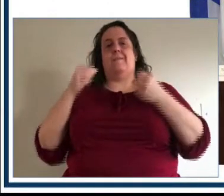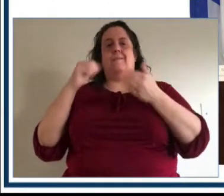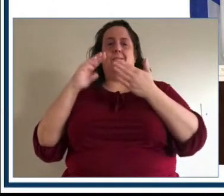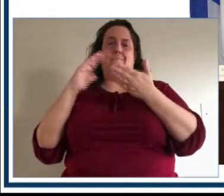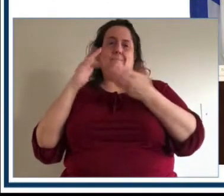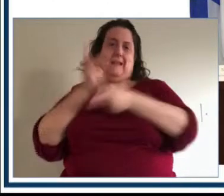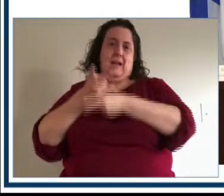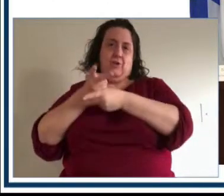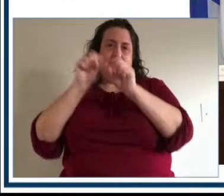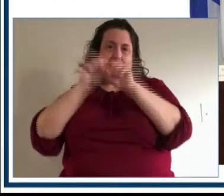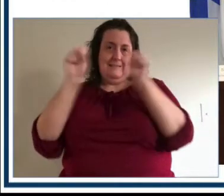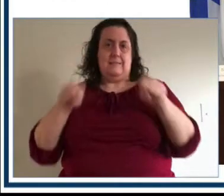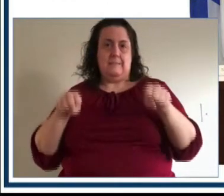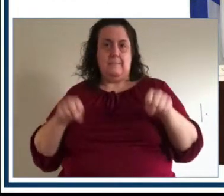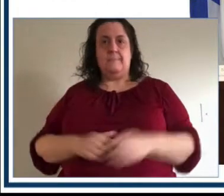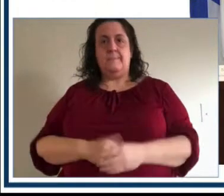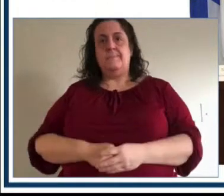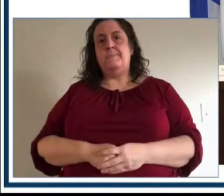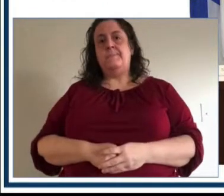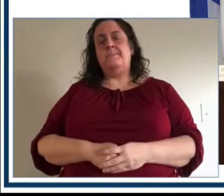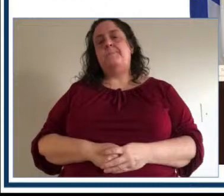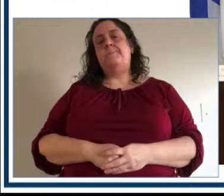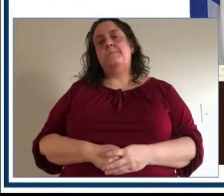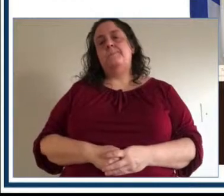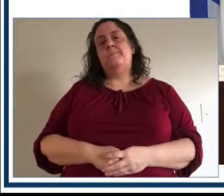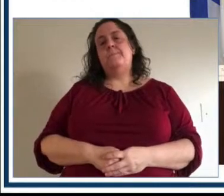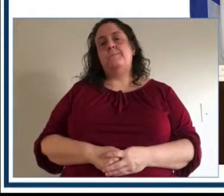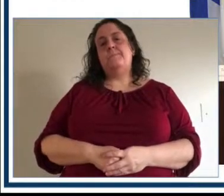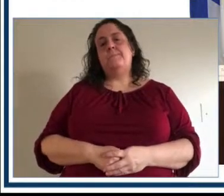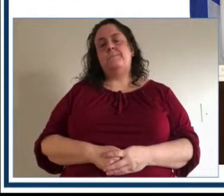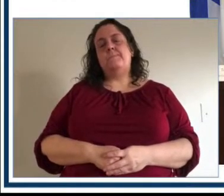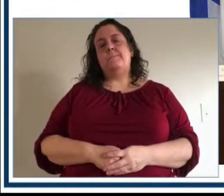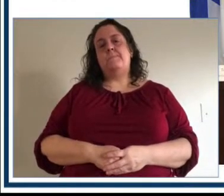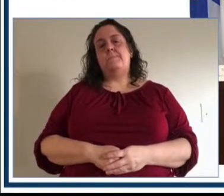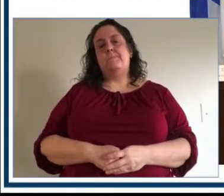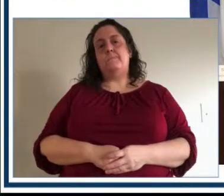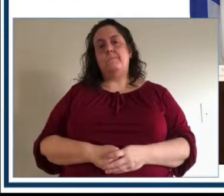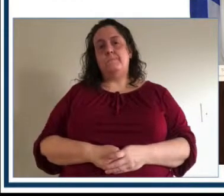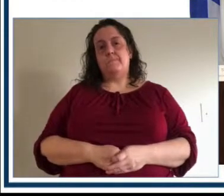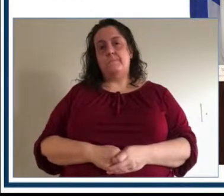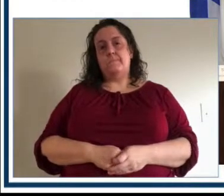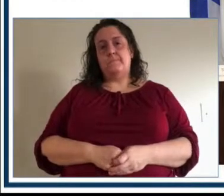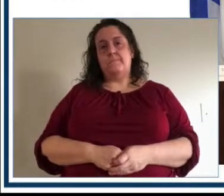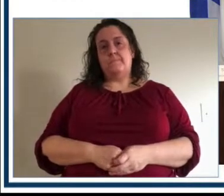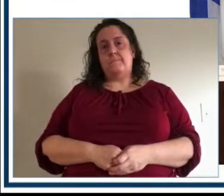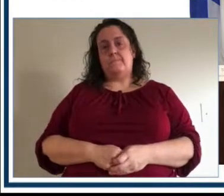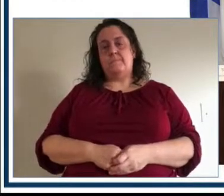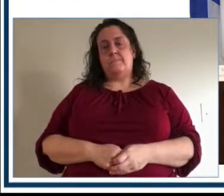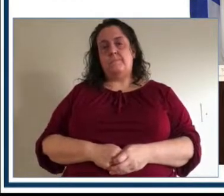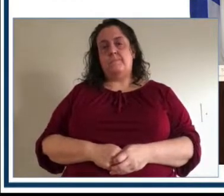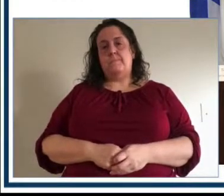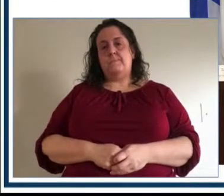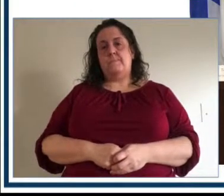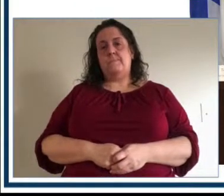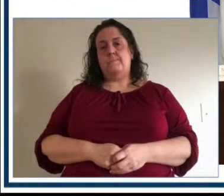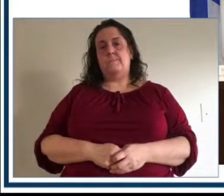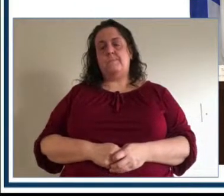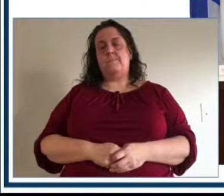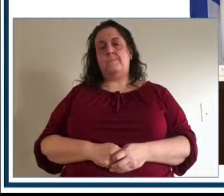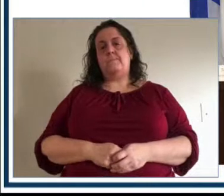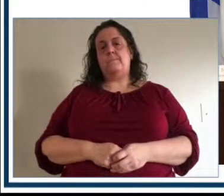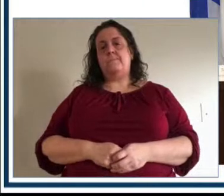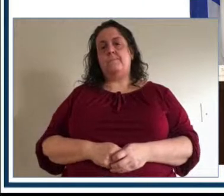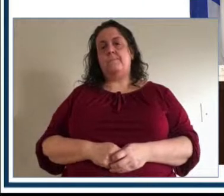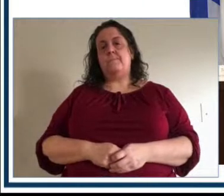Elizabeth. Dr. Strang, what sense do you have of that spread beyond people who were exposed at X-ring events? I'm wondering about people